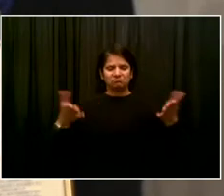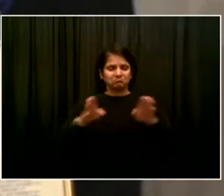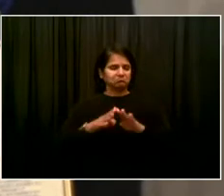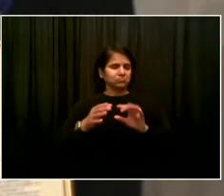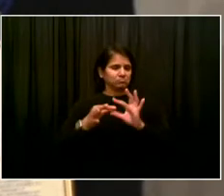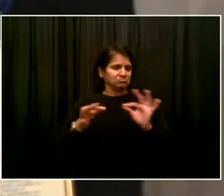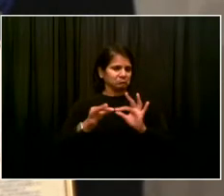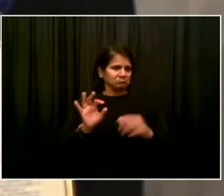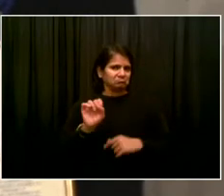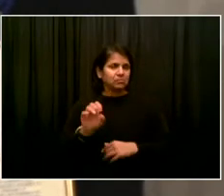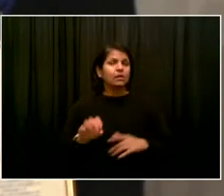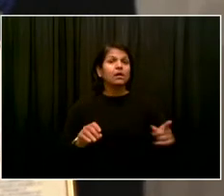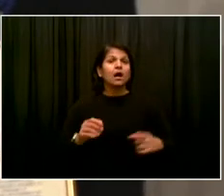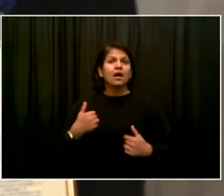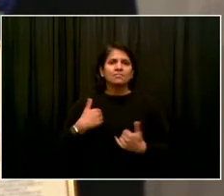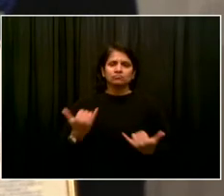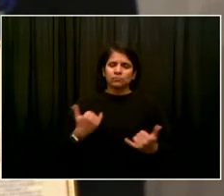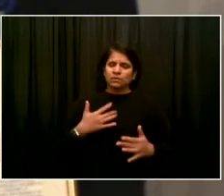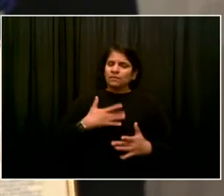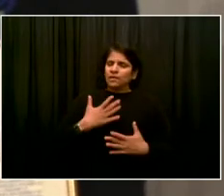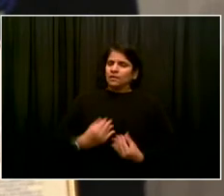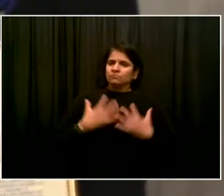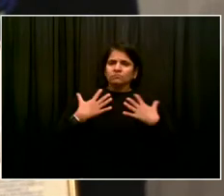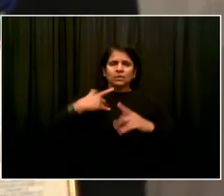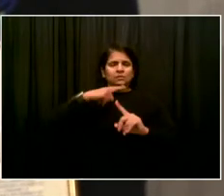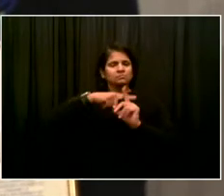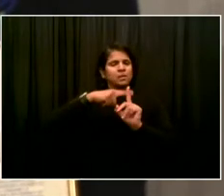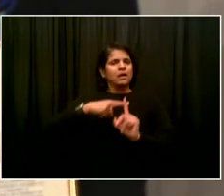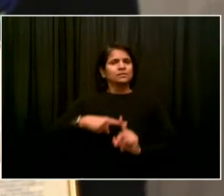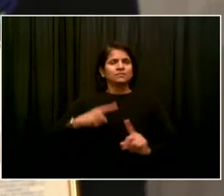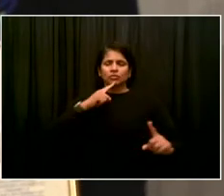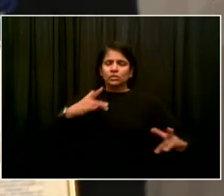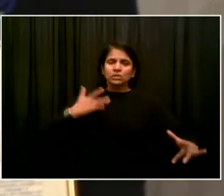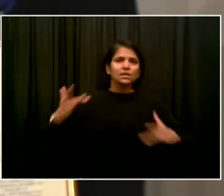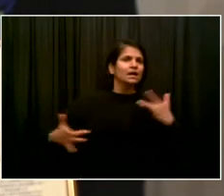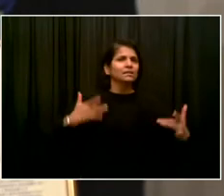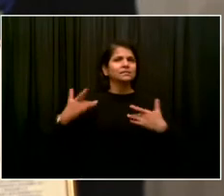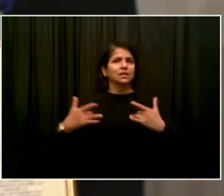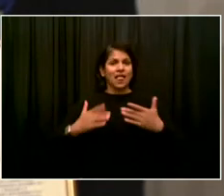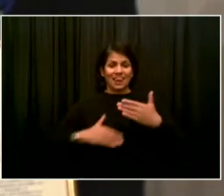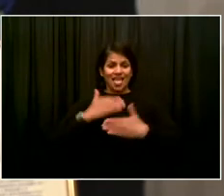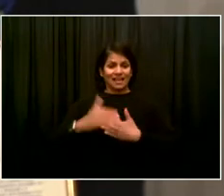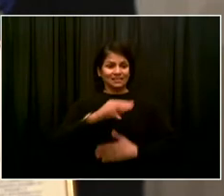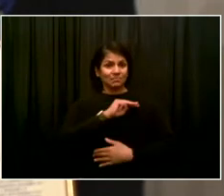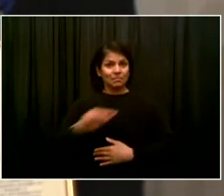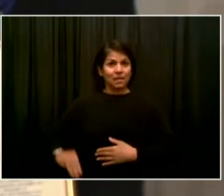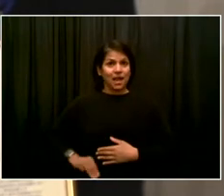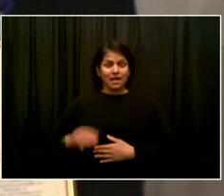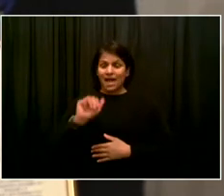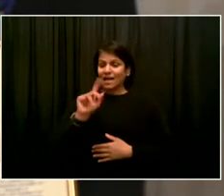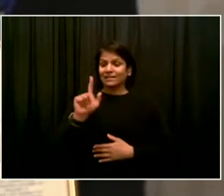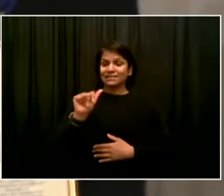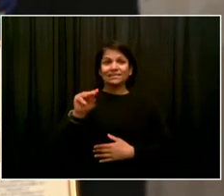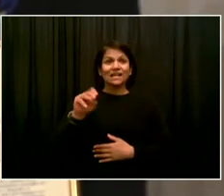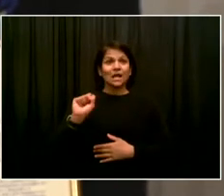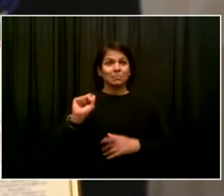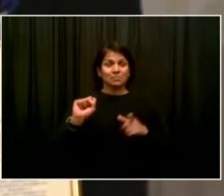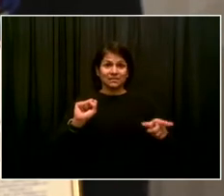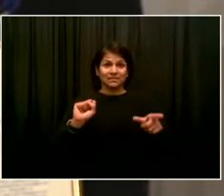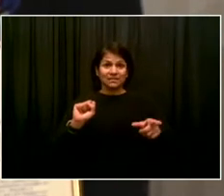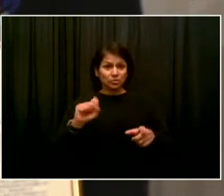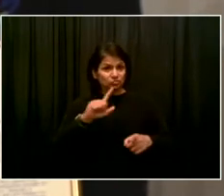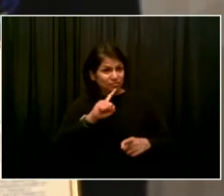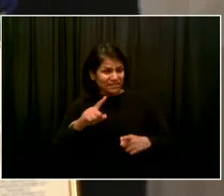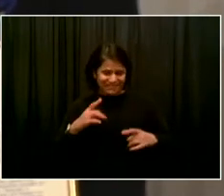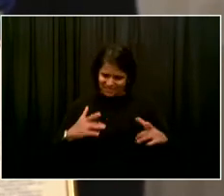optimistic and we're very excited about the new administration that's coming in, because they have some very big shoes to fill. And we're very